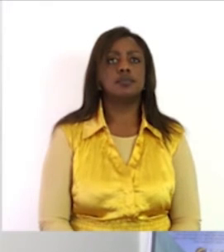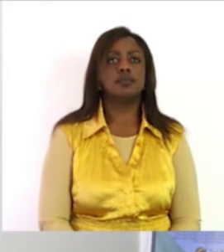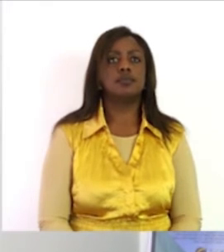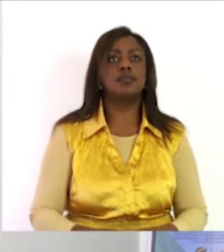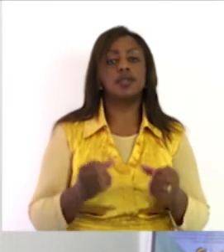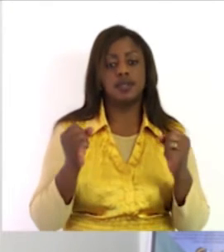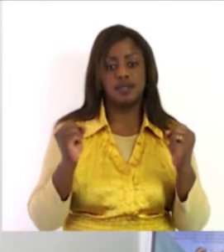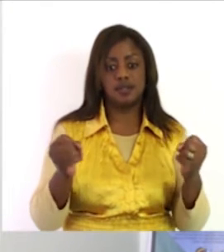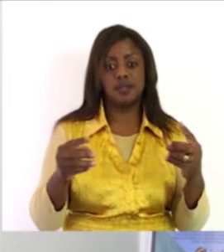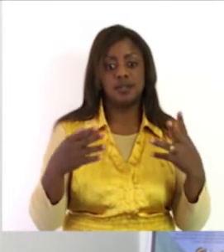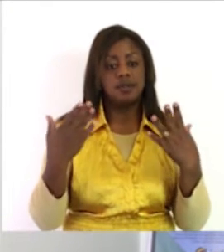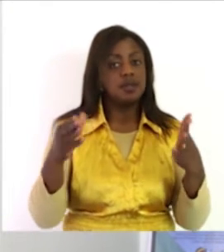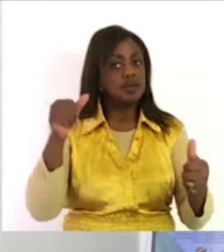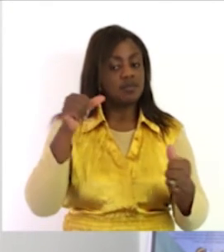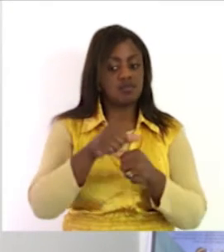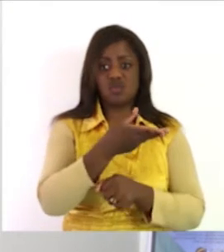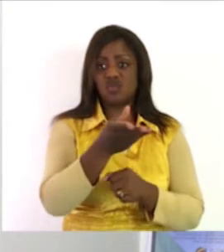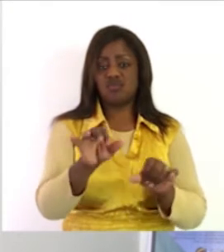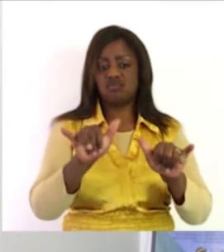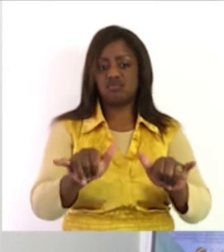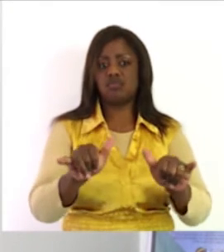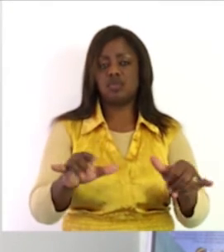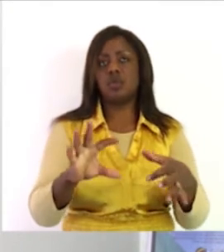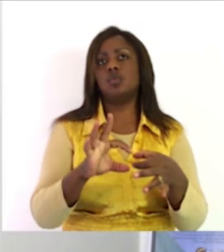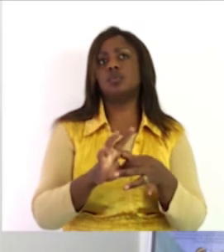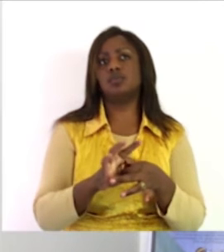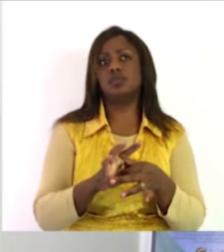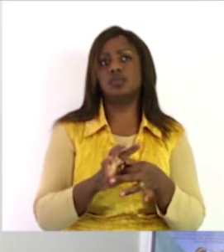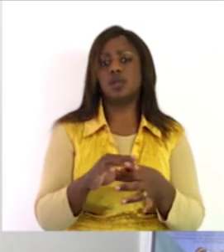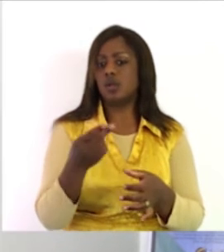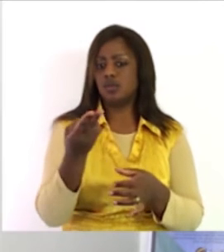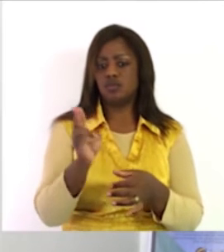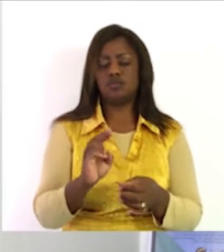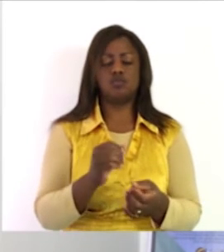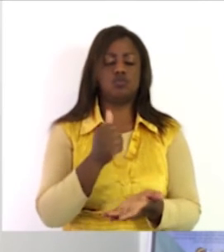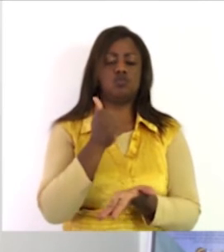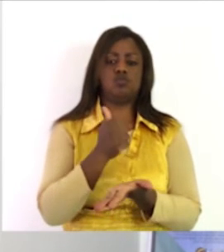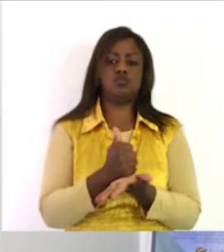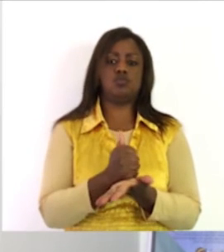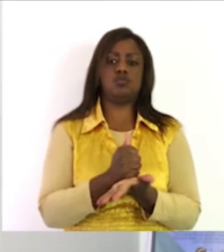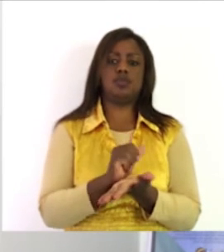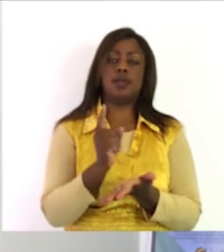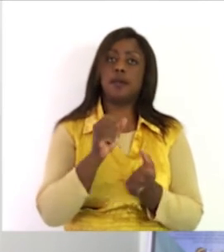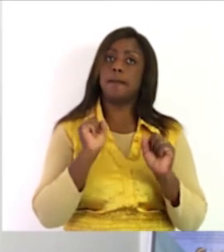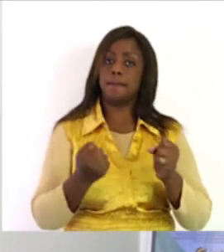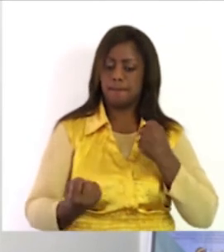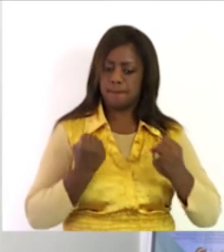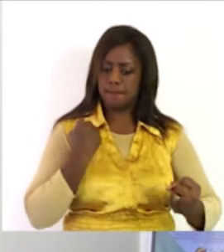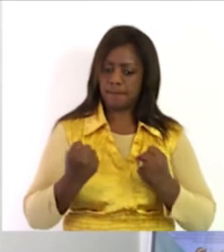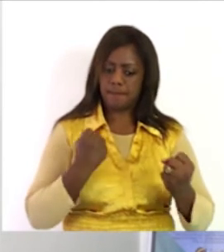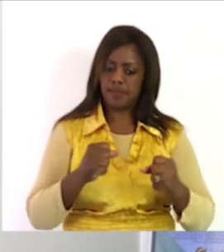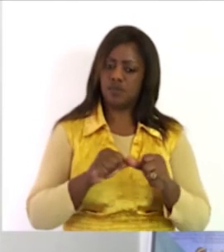Okay, now being at home, we know that you are bored. Please, people, exercise. You can exercise with